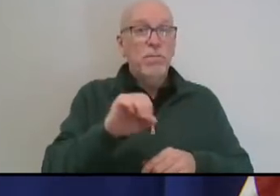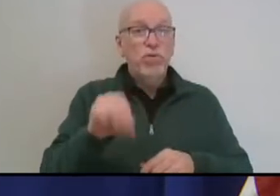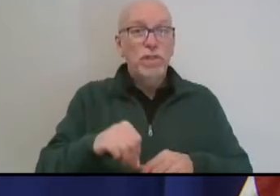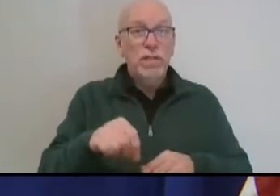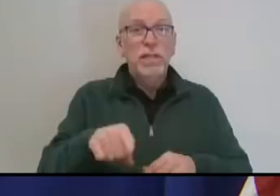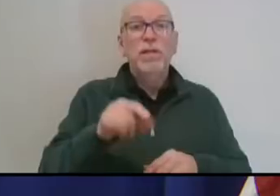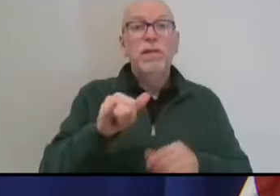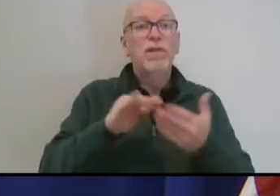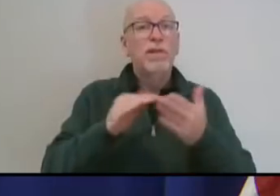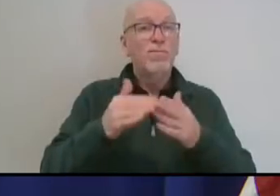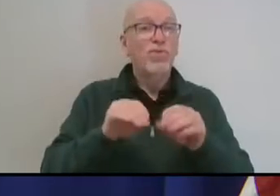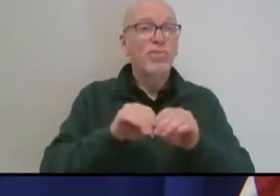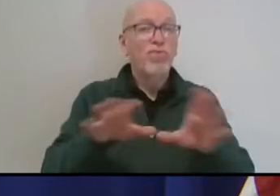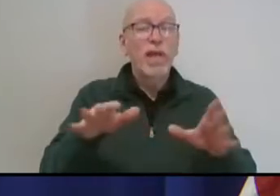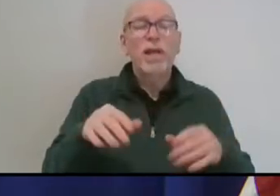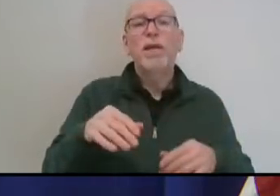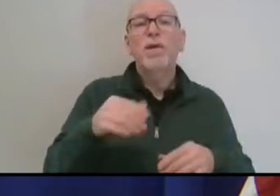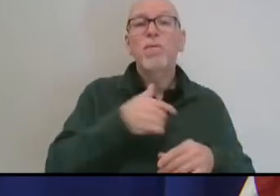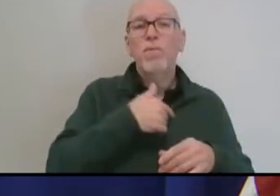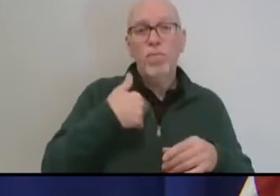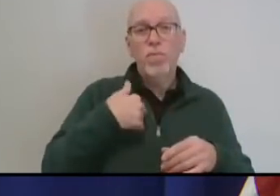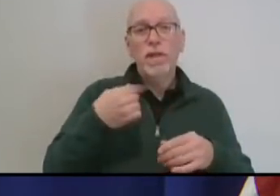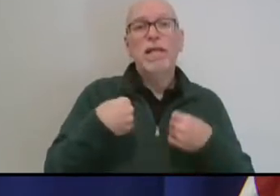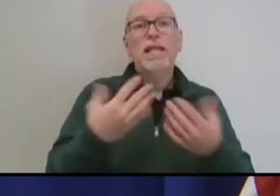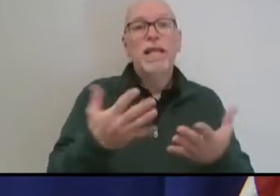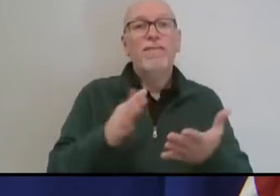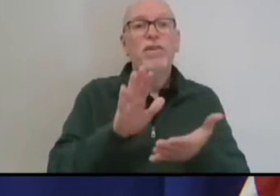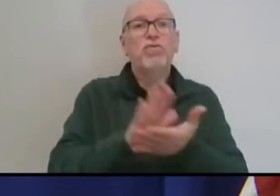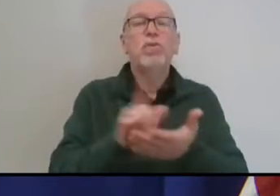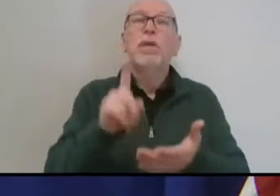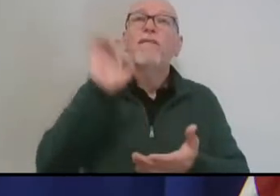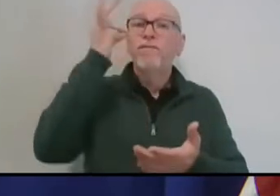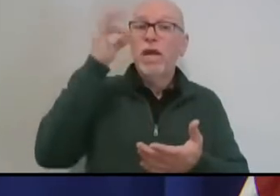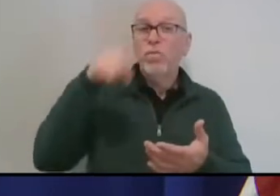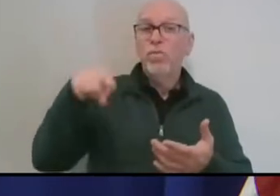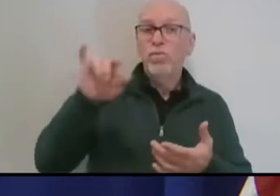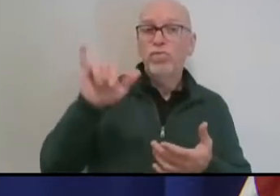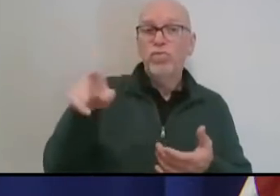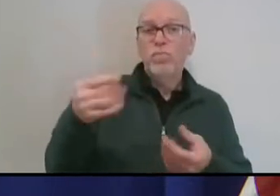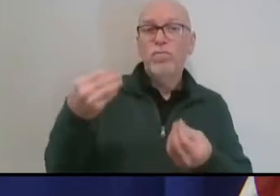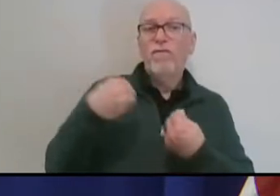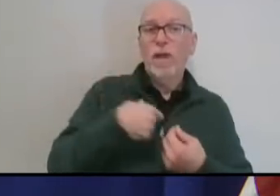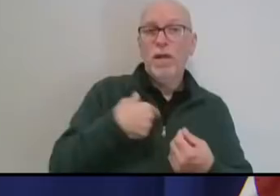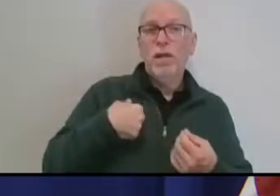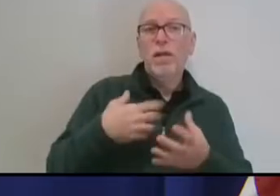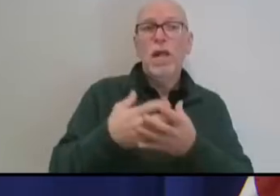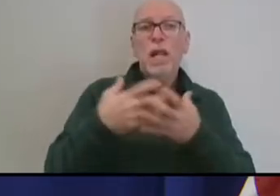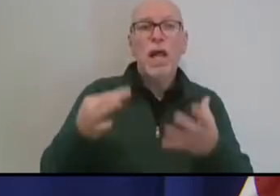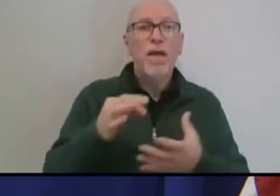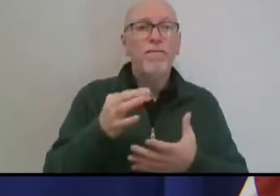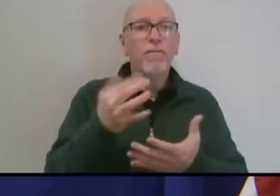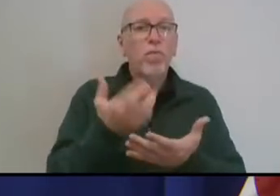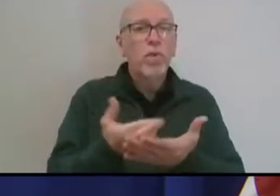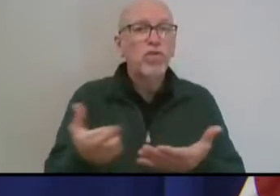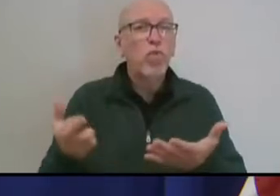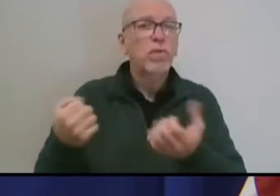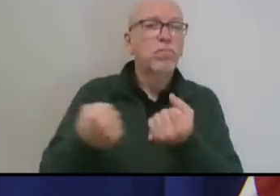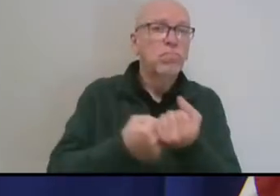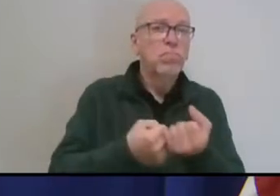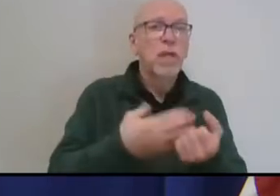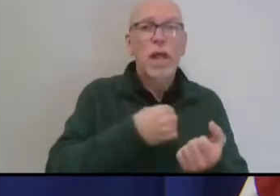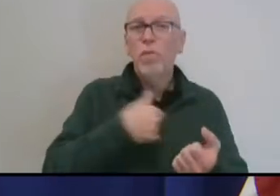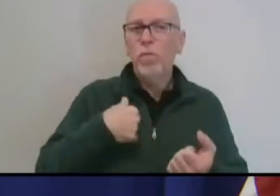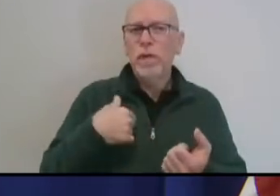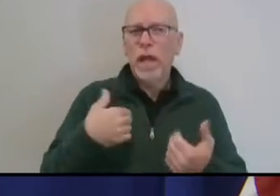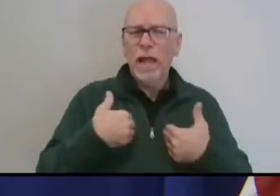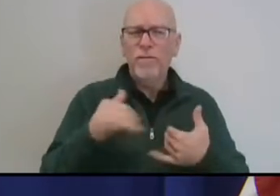community spread. We've given schools, the federal government as well has provided a lot of resources, and we have as well. And when you